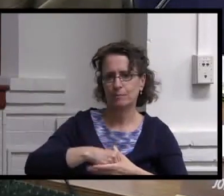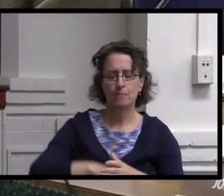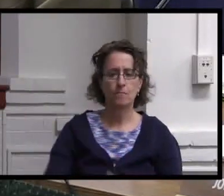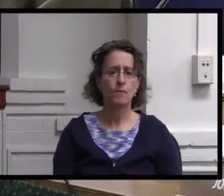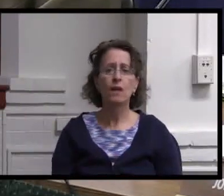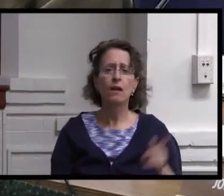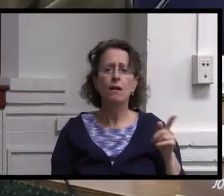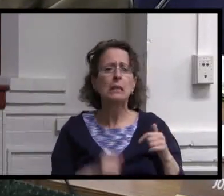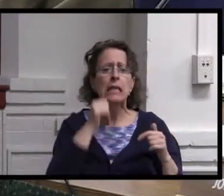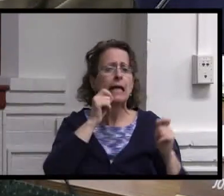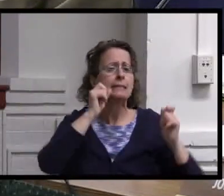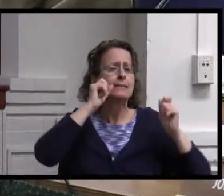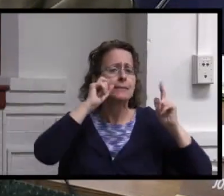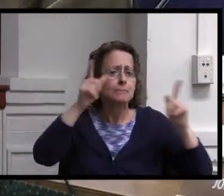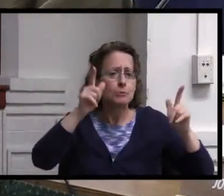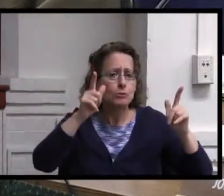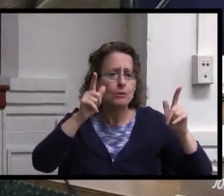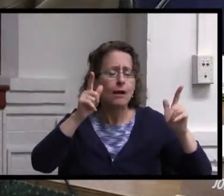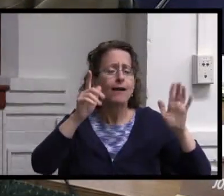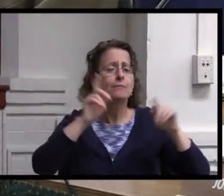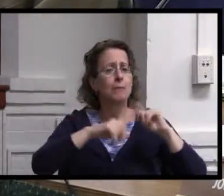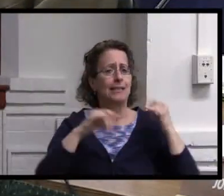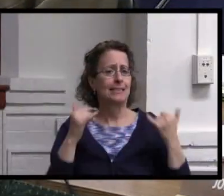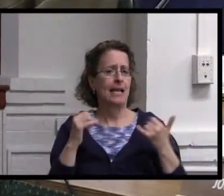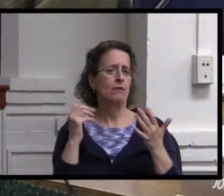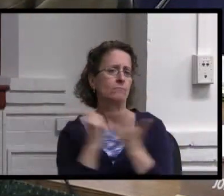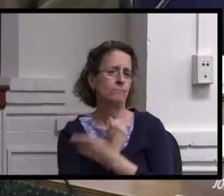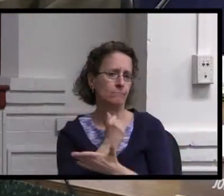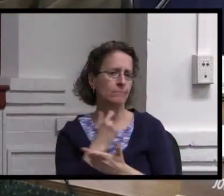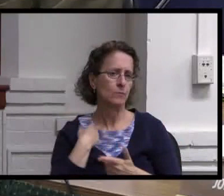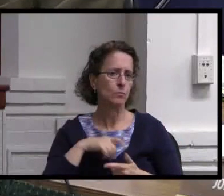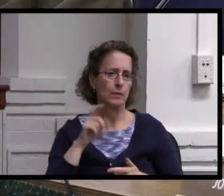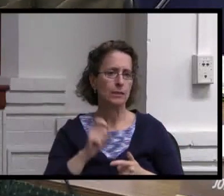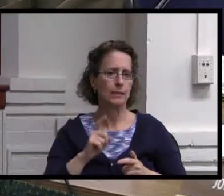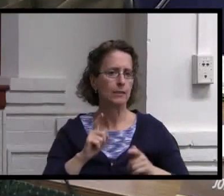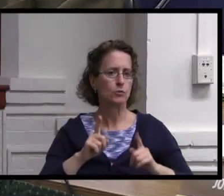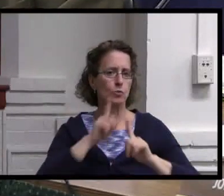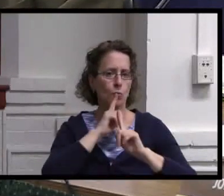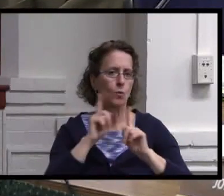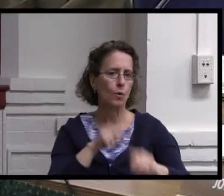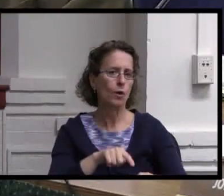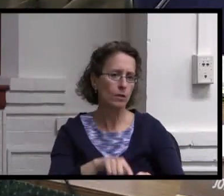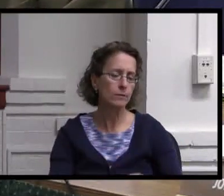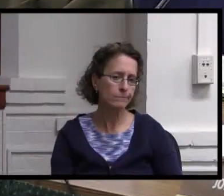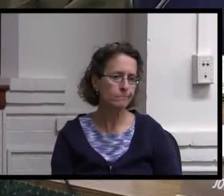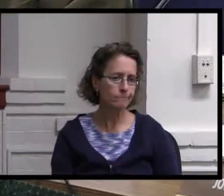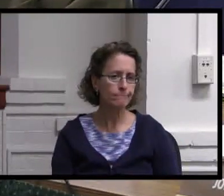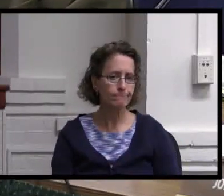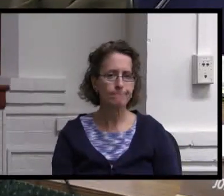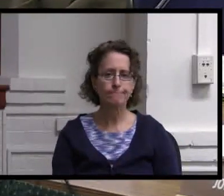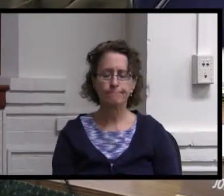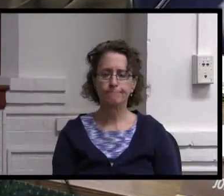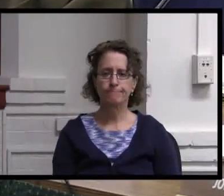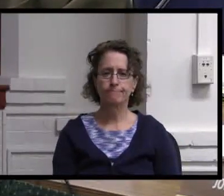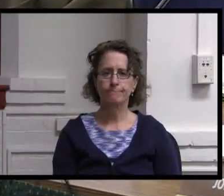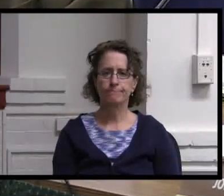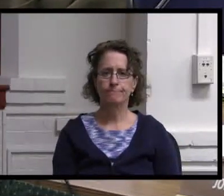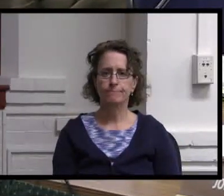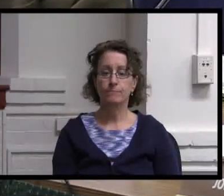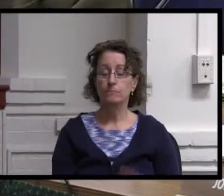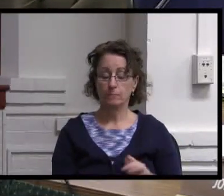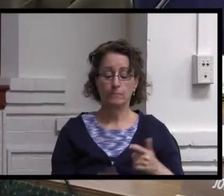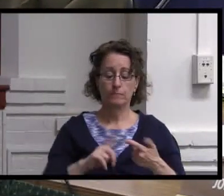as surprises. It's just now become the time in the course of the execution of the project when we need to make these purchases and install this equipment. And